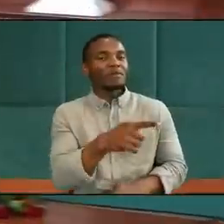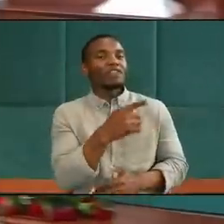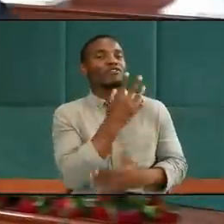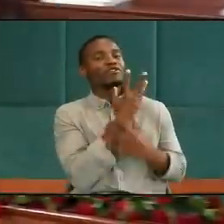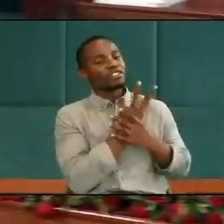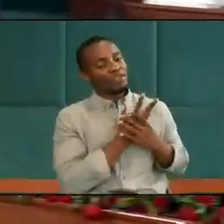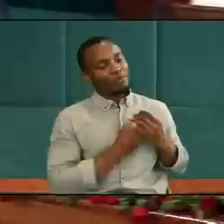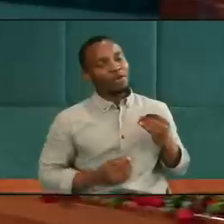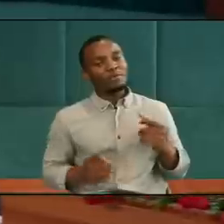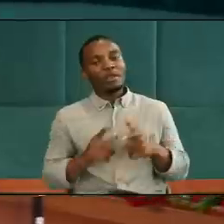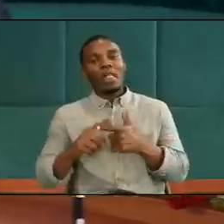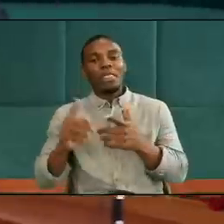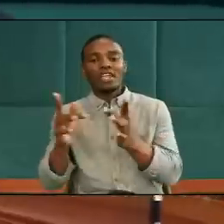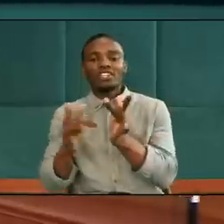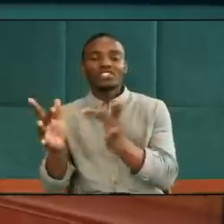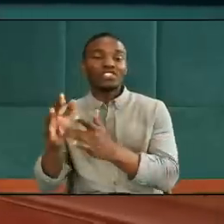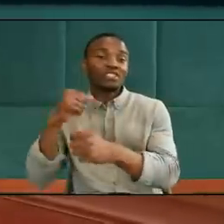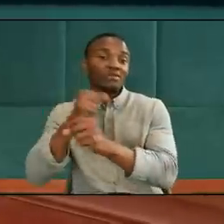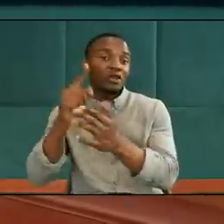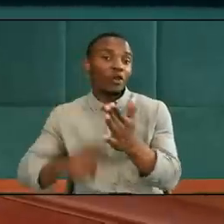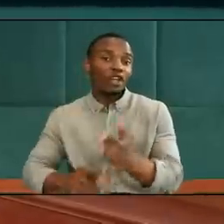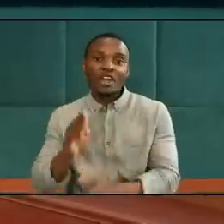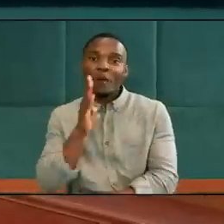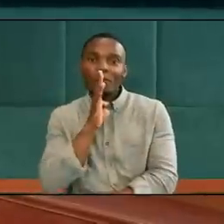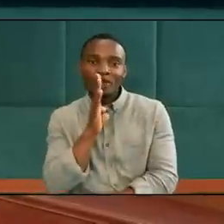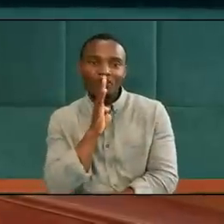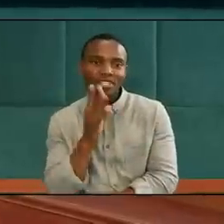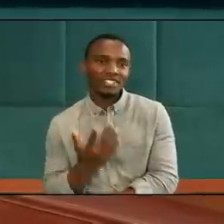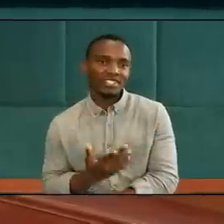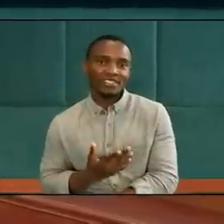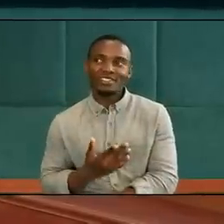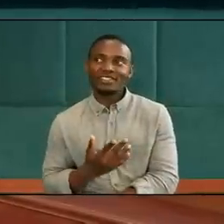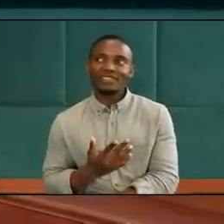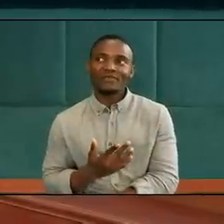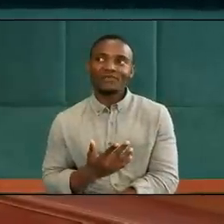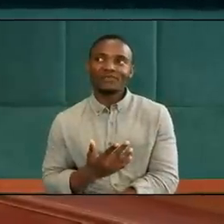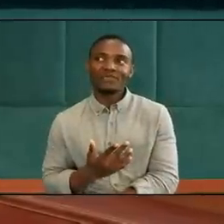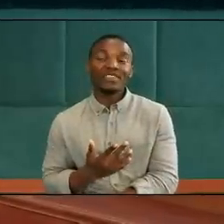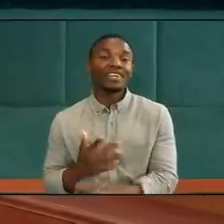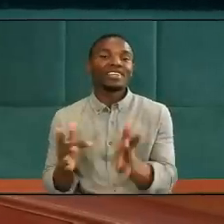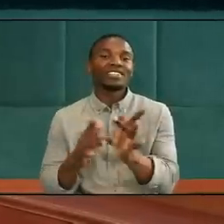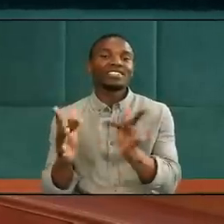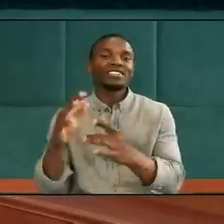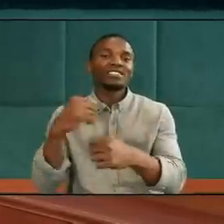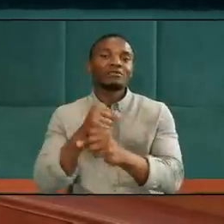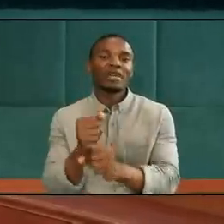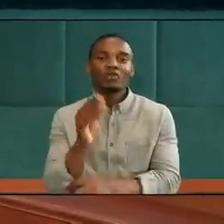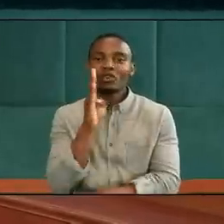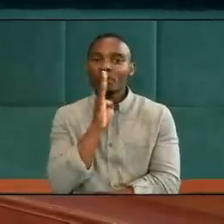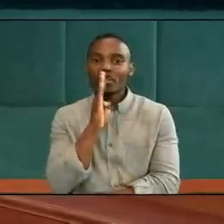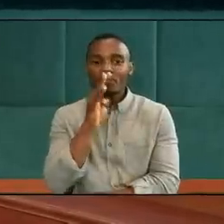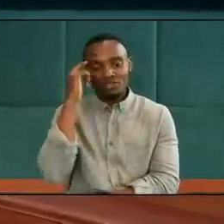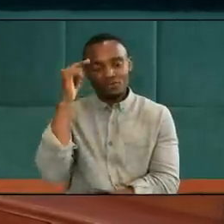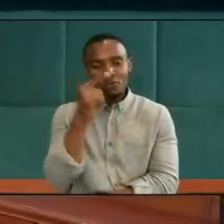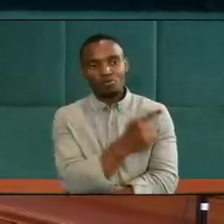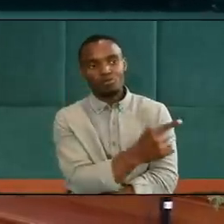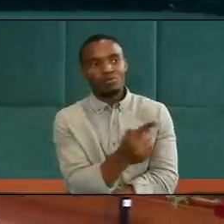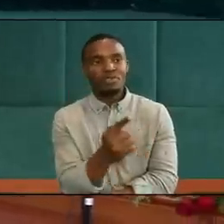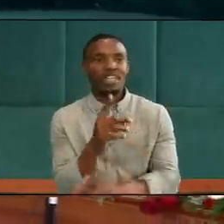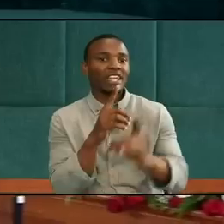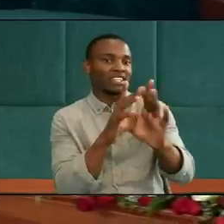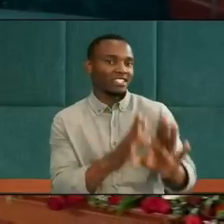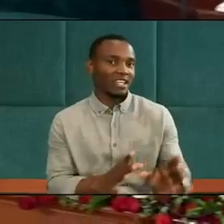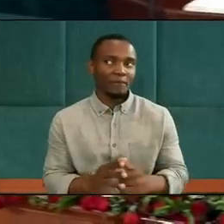he made breakfast. Hey, somebody need to shout out the hallelujah. He made breakfast for them.